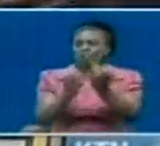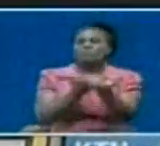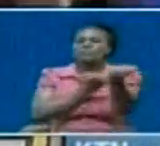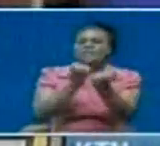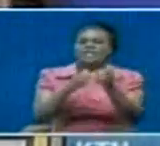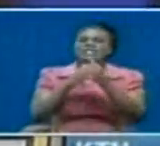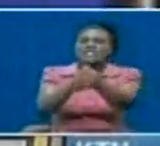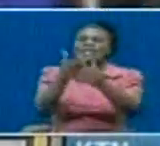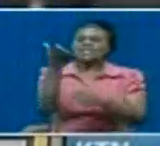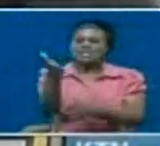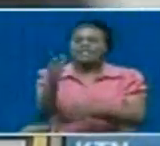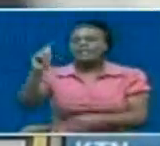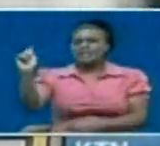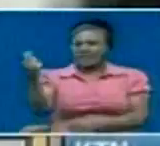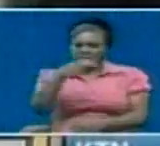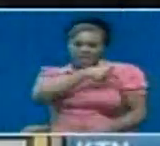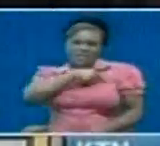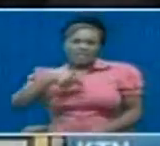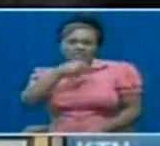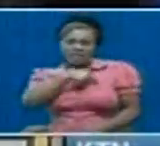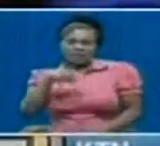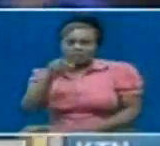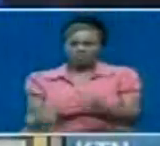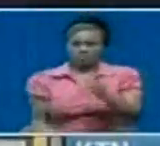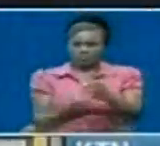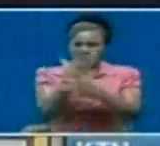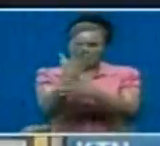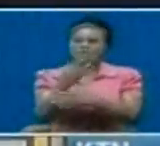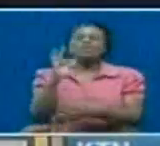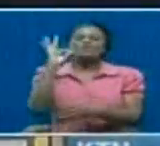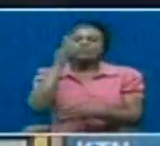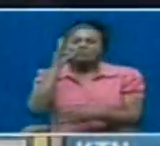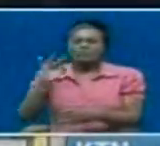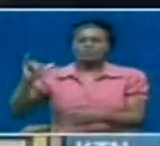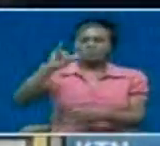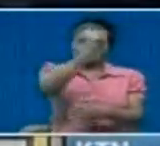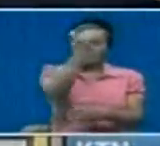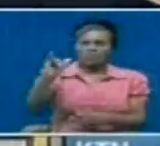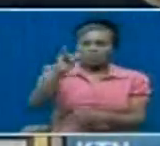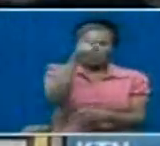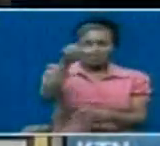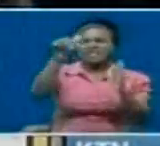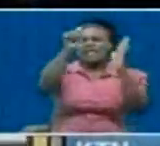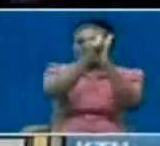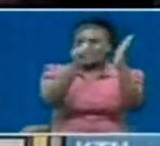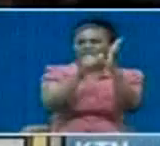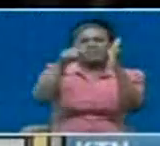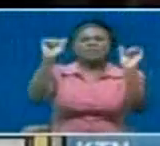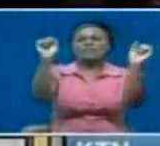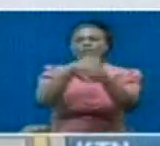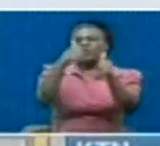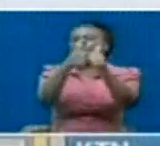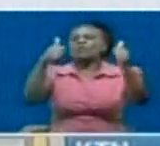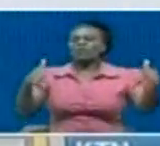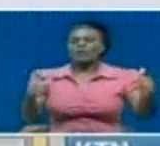in attendance. For the Kenyan delegation, establishing fruitful partnerships for the aviation industry was an agenda they could not afford to